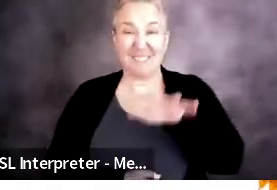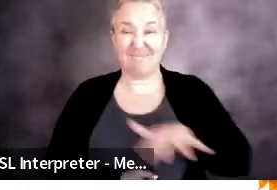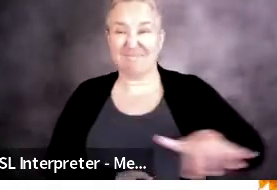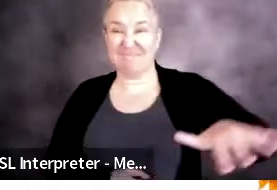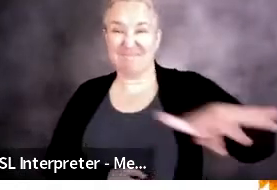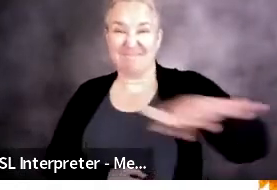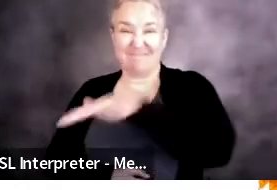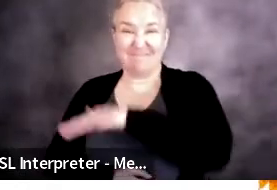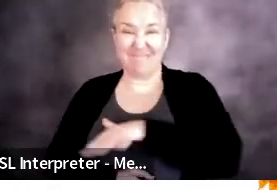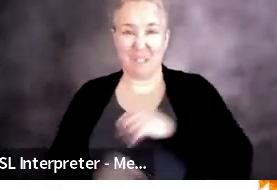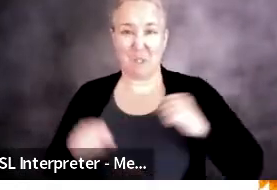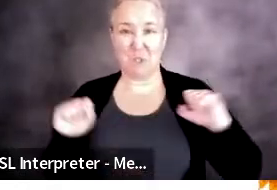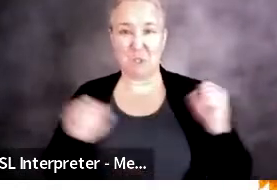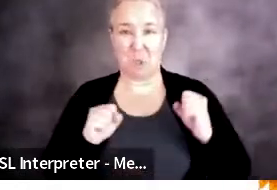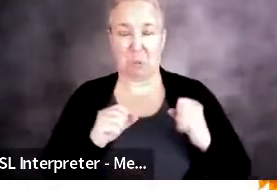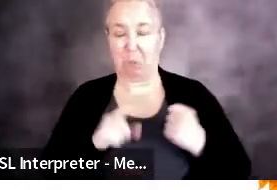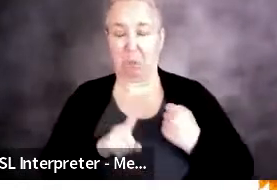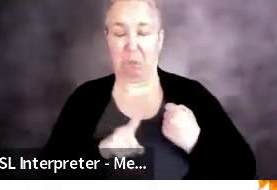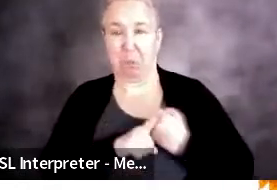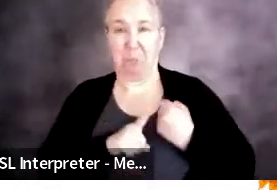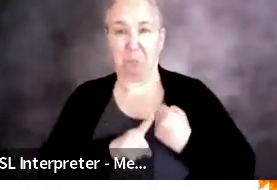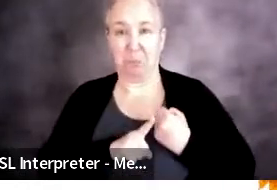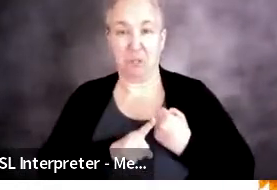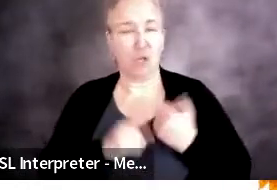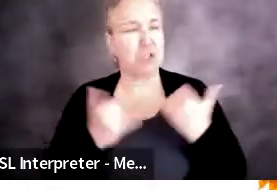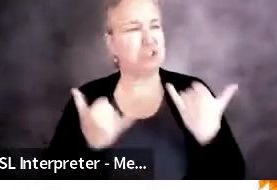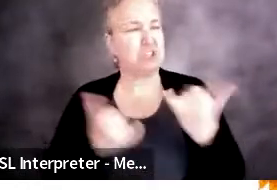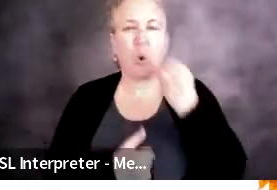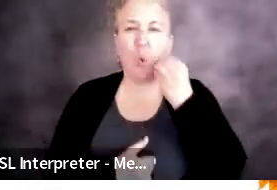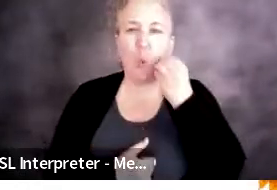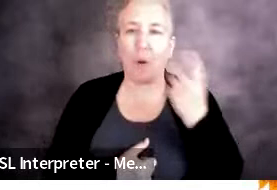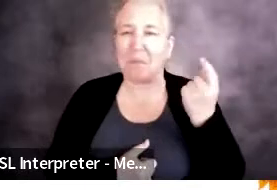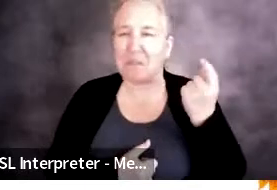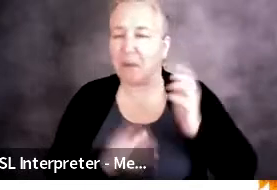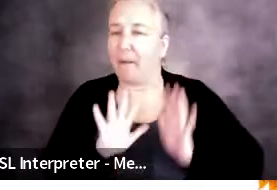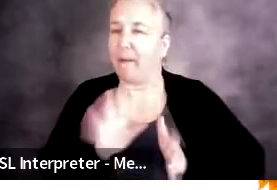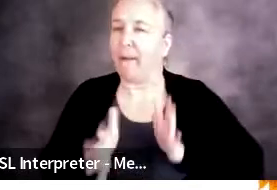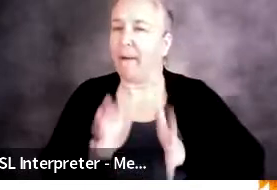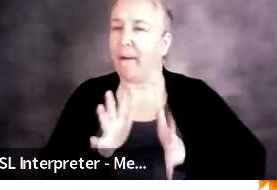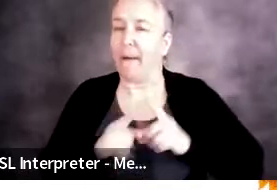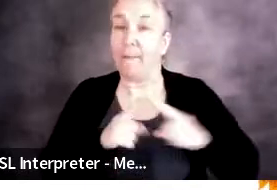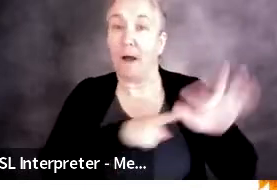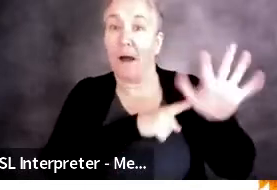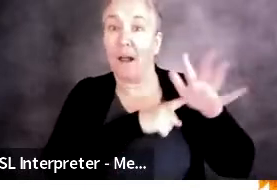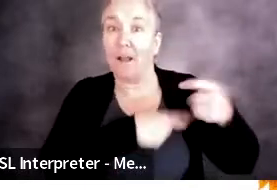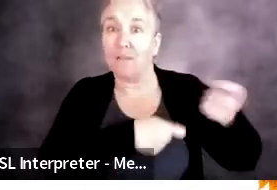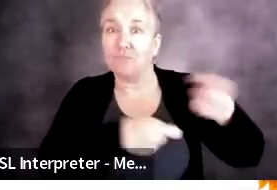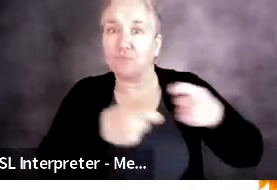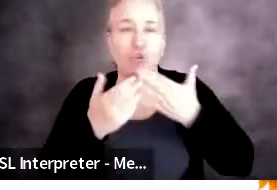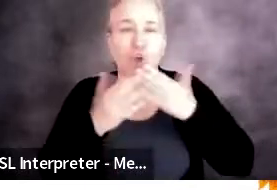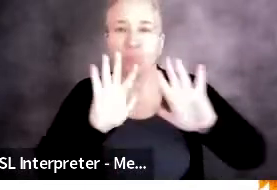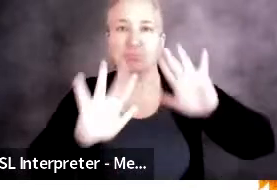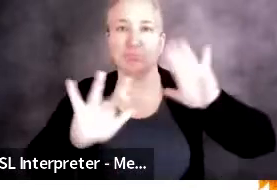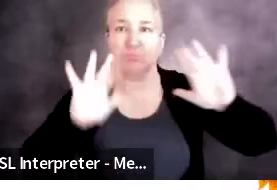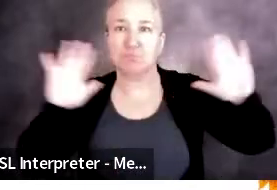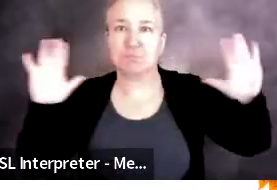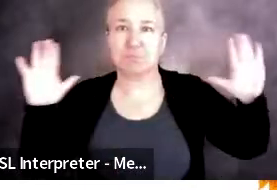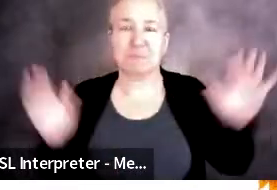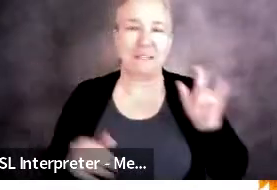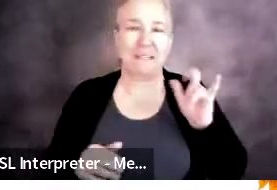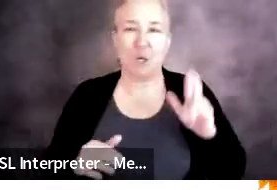itself known, except for today. It is a little warm, but the leaves are changing and the air is becoming crisp.